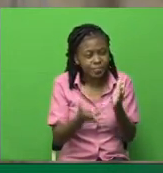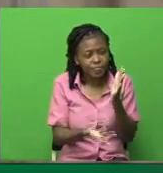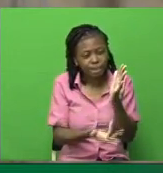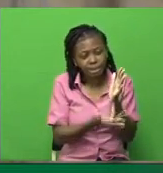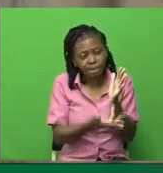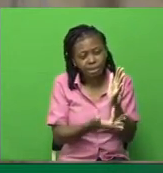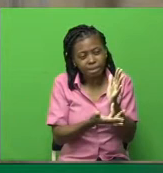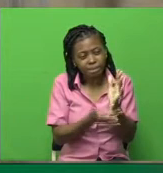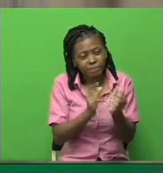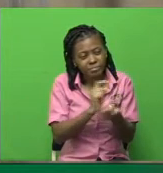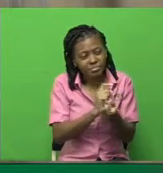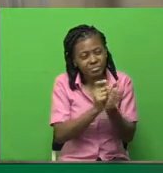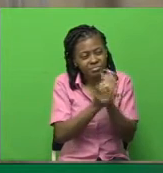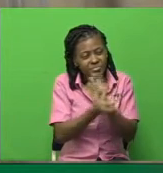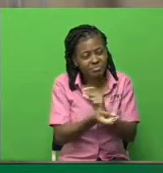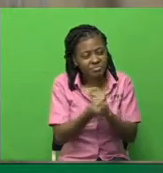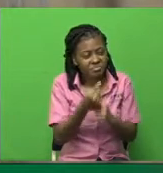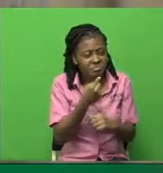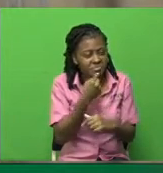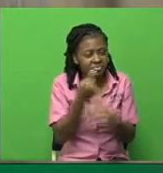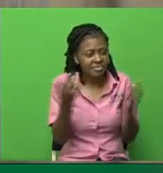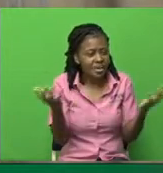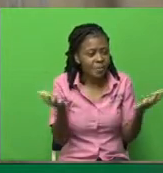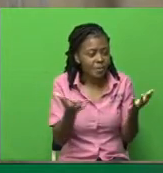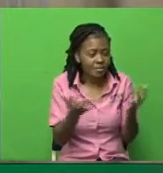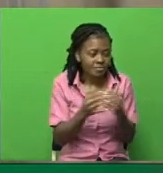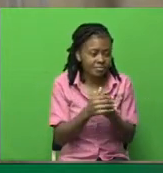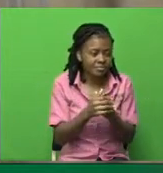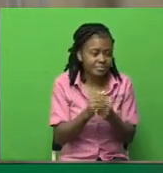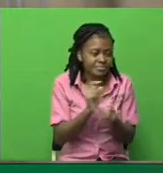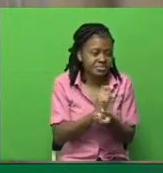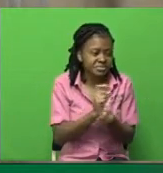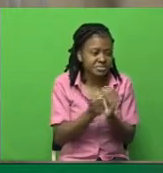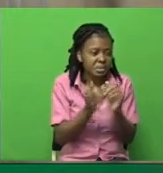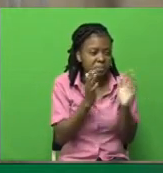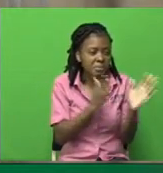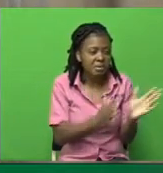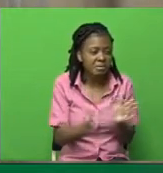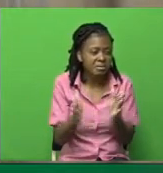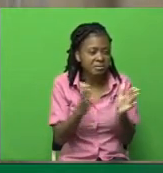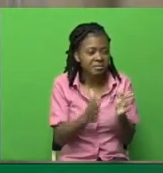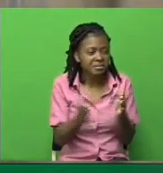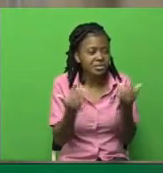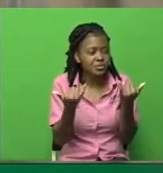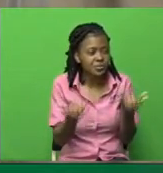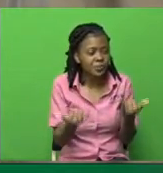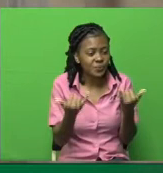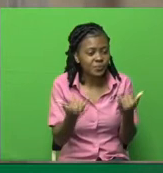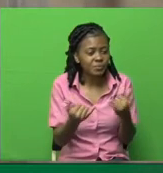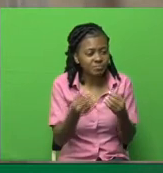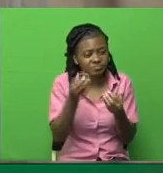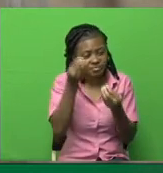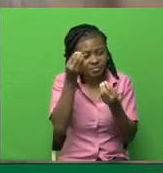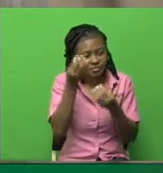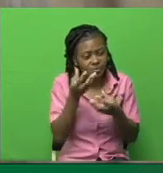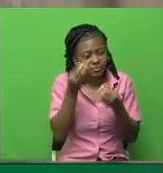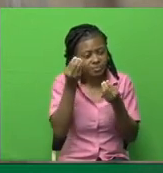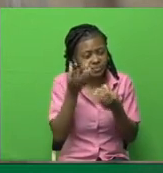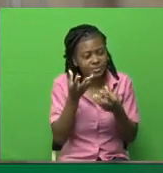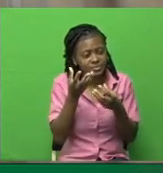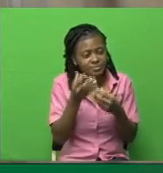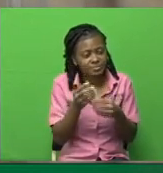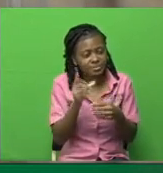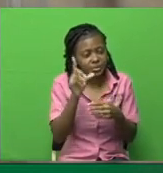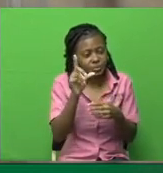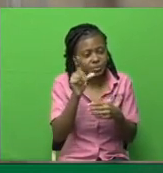barkers indicated that a plan might be changed we are now being told Madam speaker that in